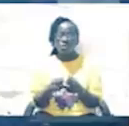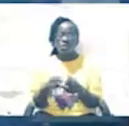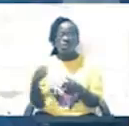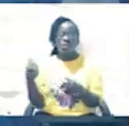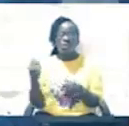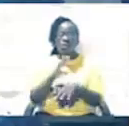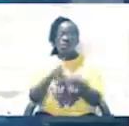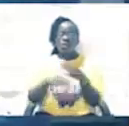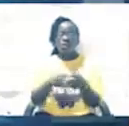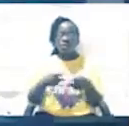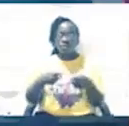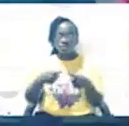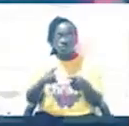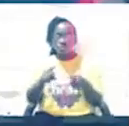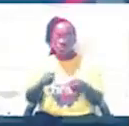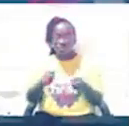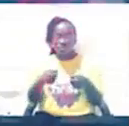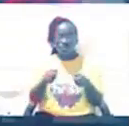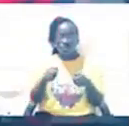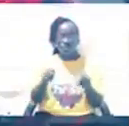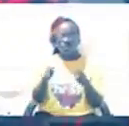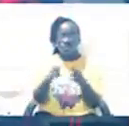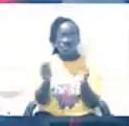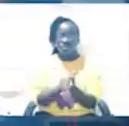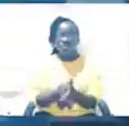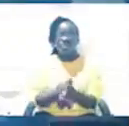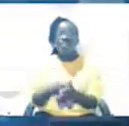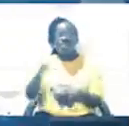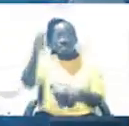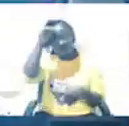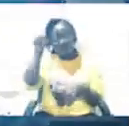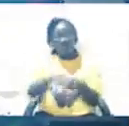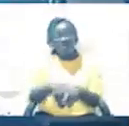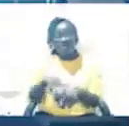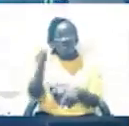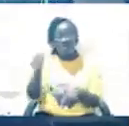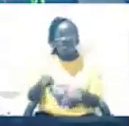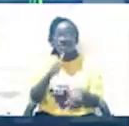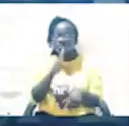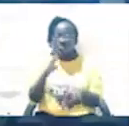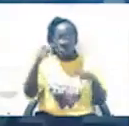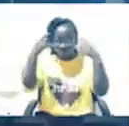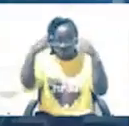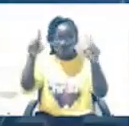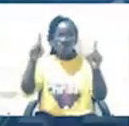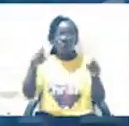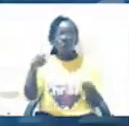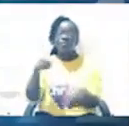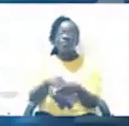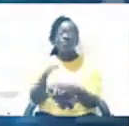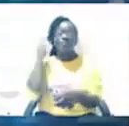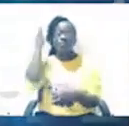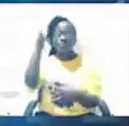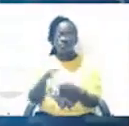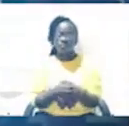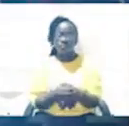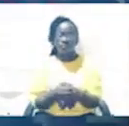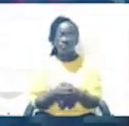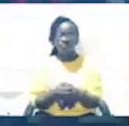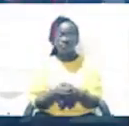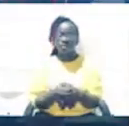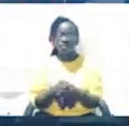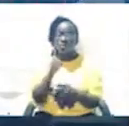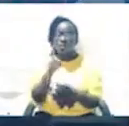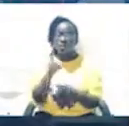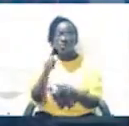your bano why yet your baby bia said your baby won your bema amanagina. You see, it was one of them. By the name